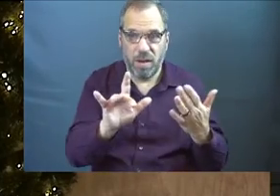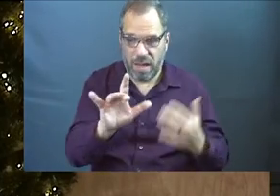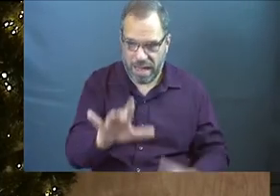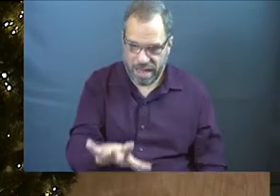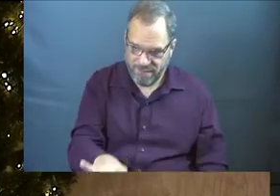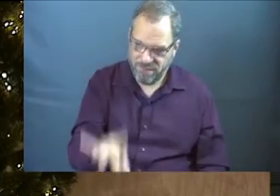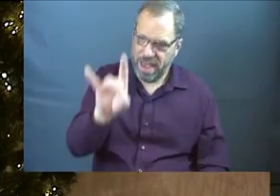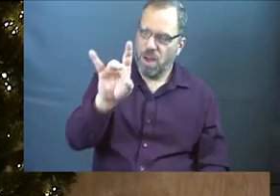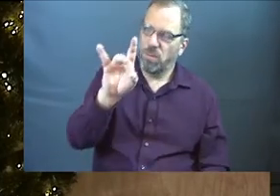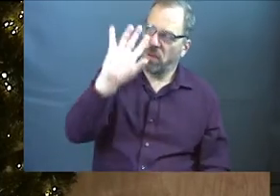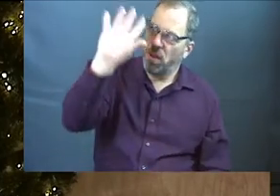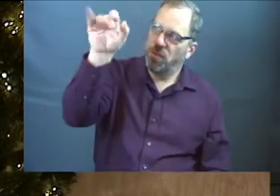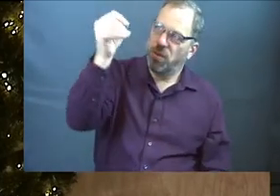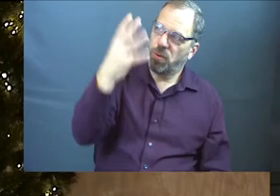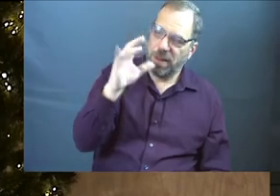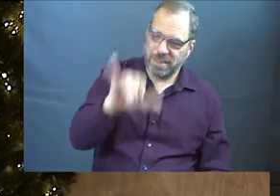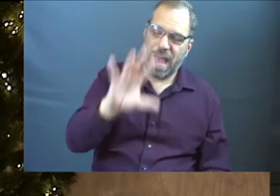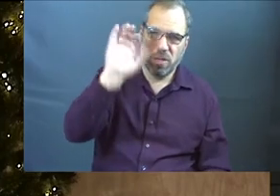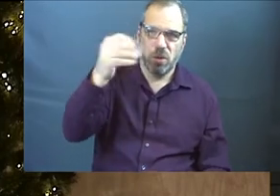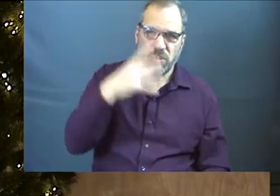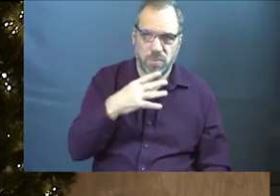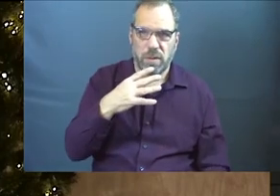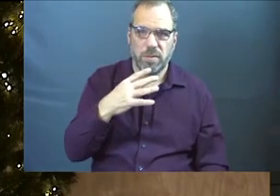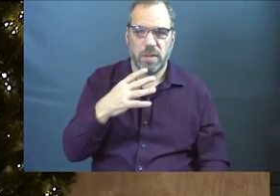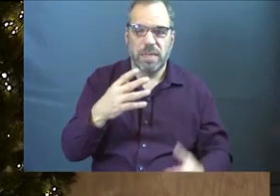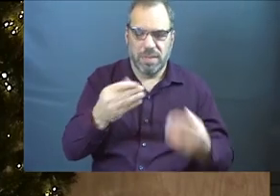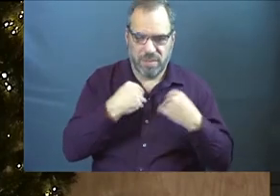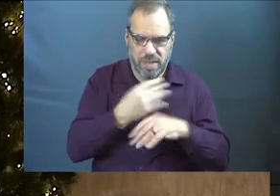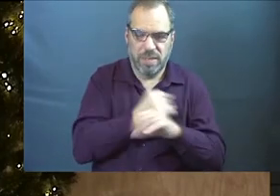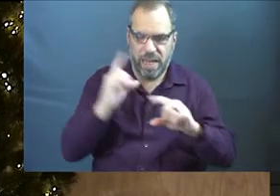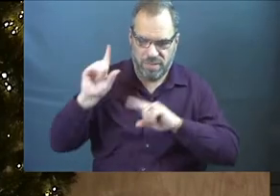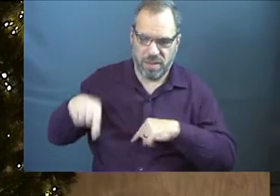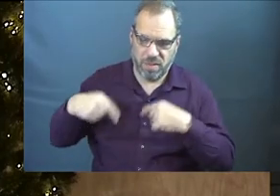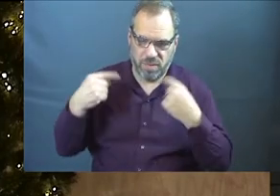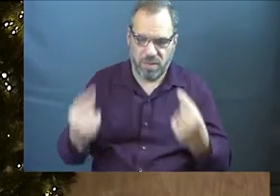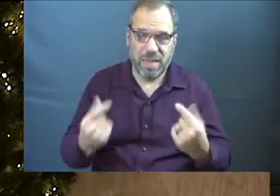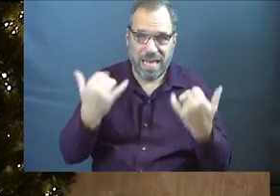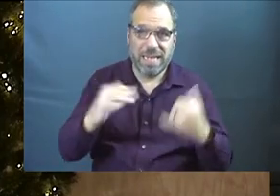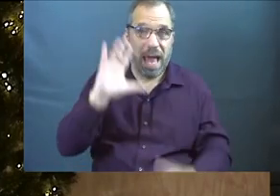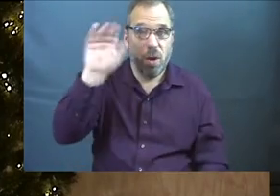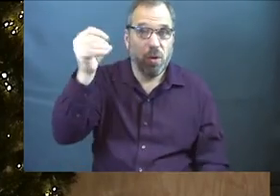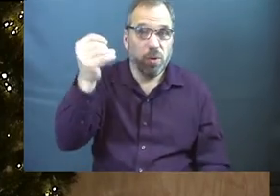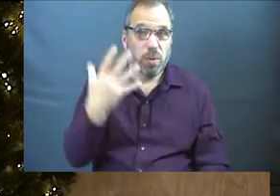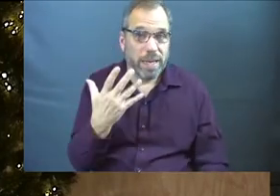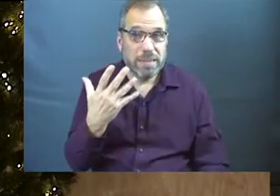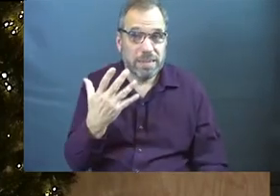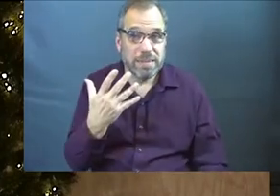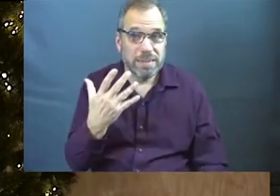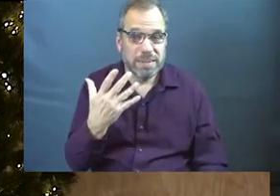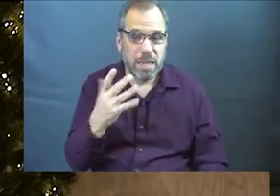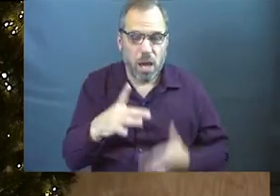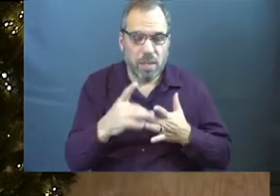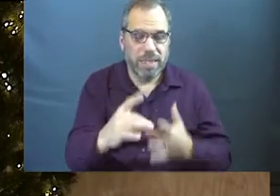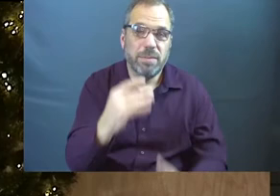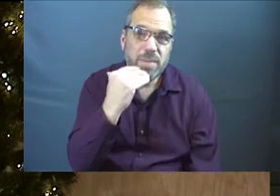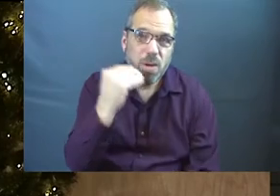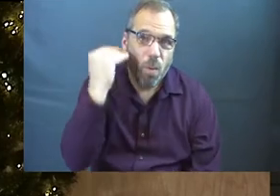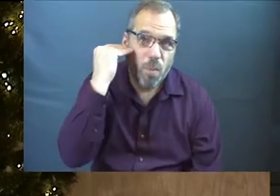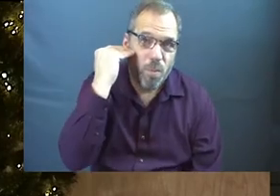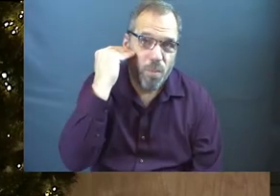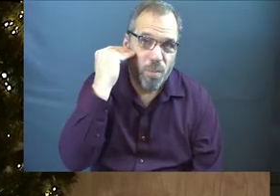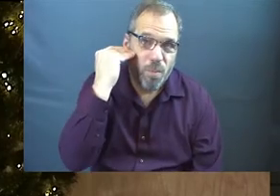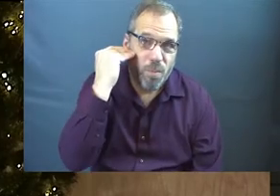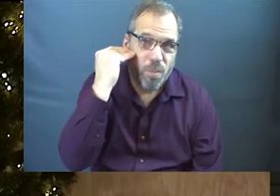the grace. 'Twas grace that brought me safe thus far, and grace will lead me home.